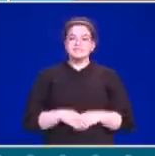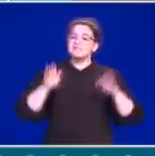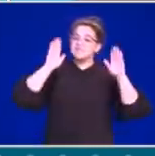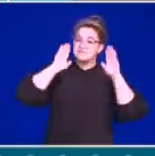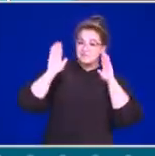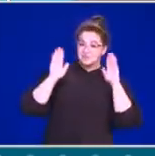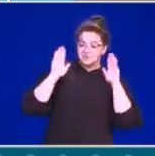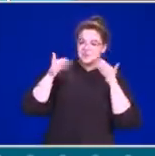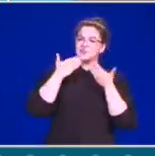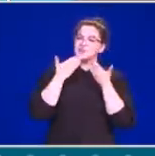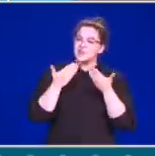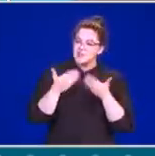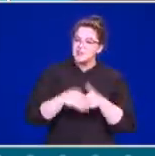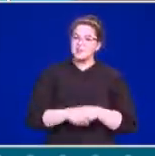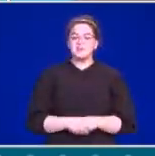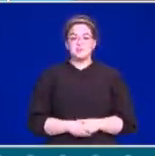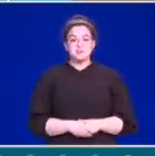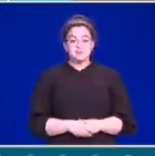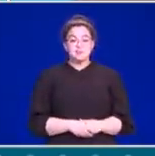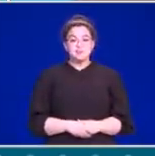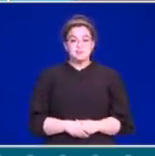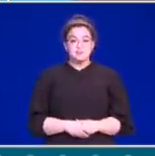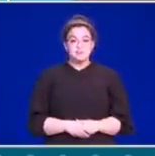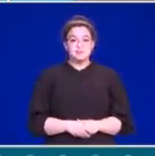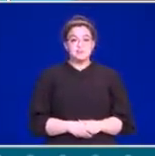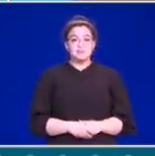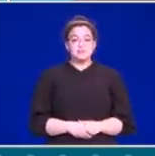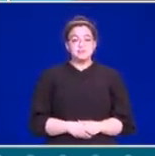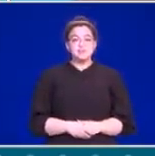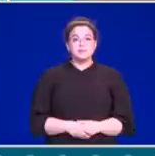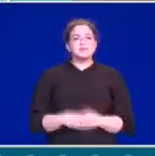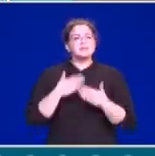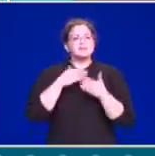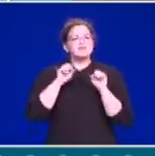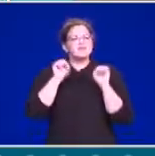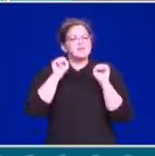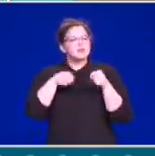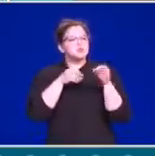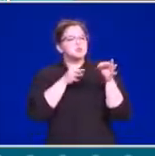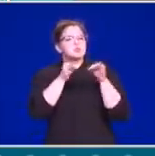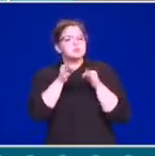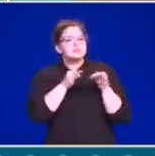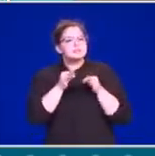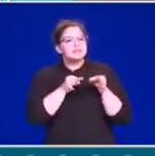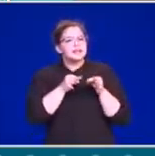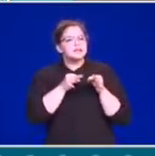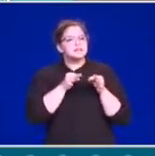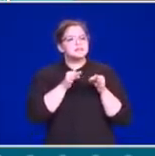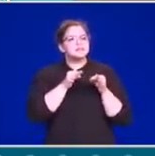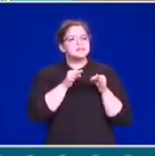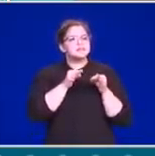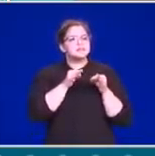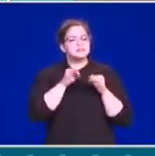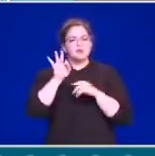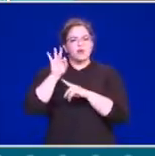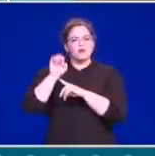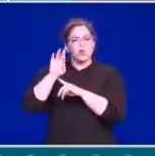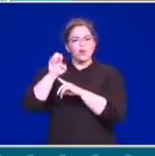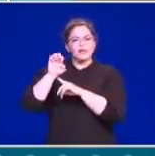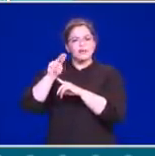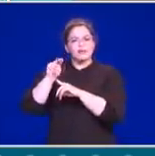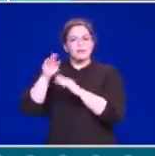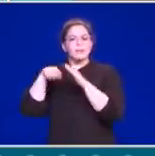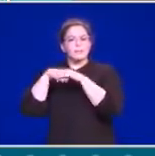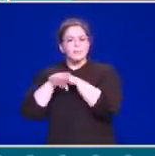Hi, thank you for. Would you please speak a little bit about foreign-born population and how it's